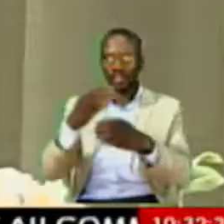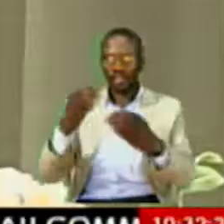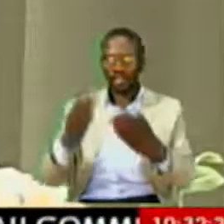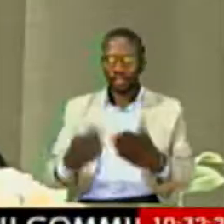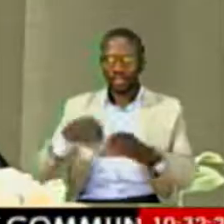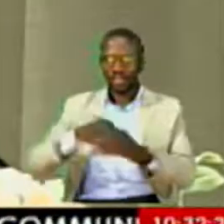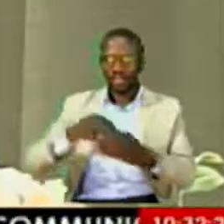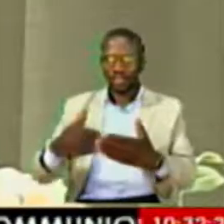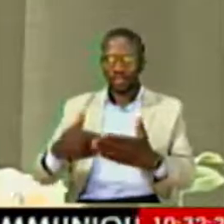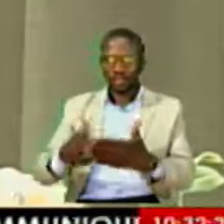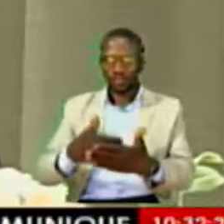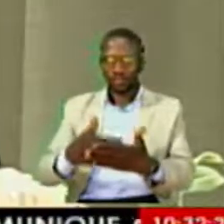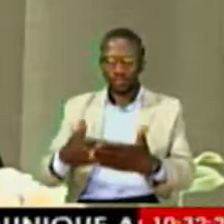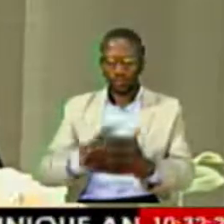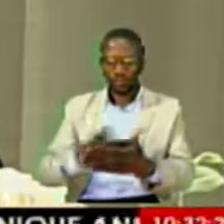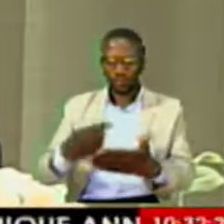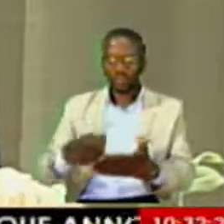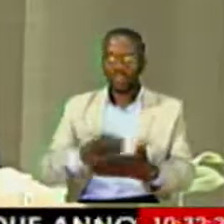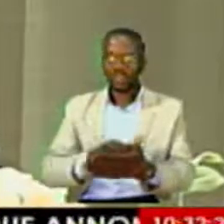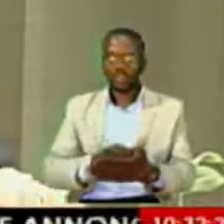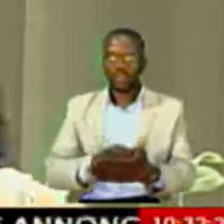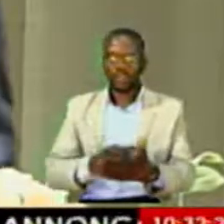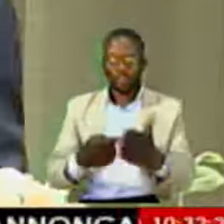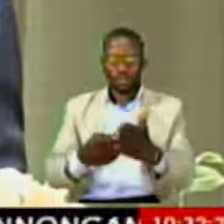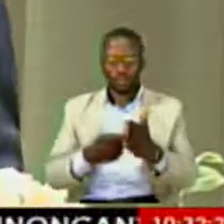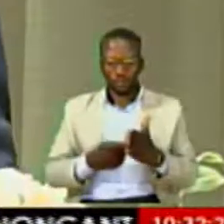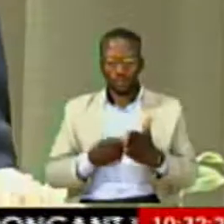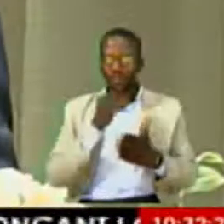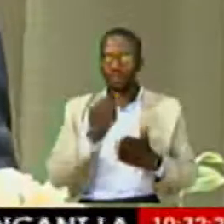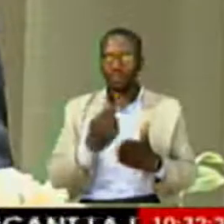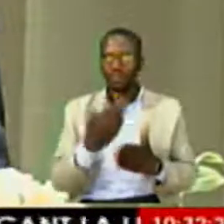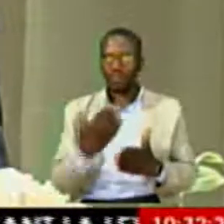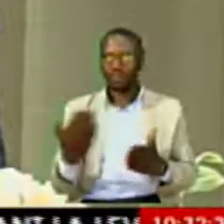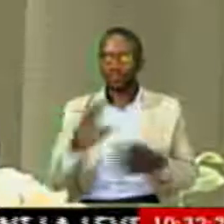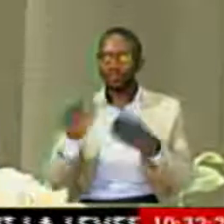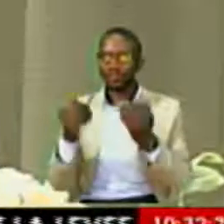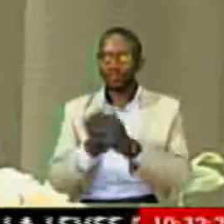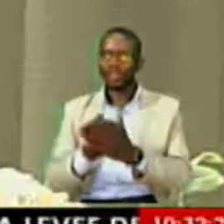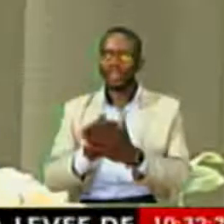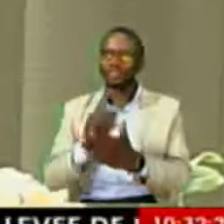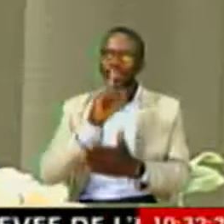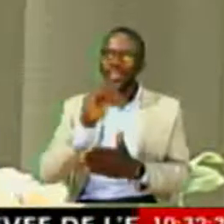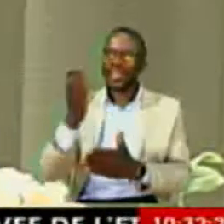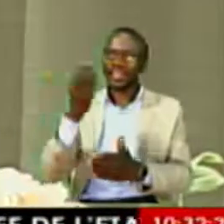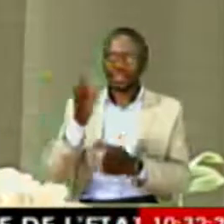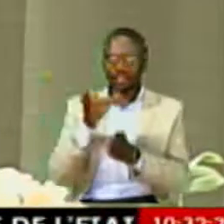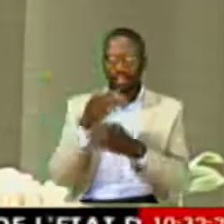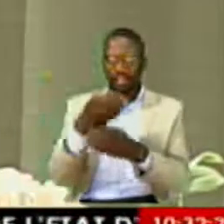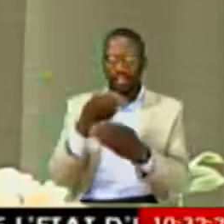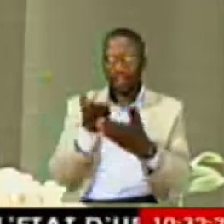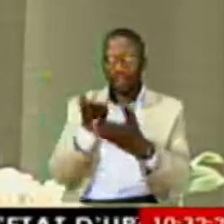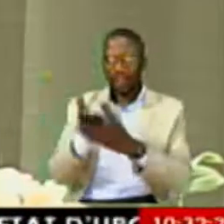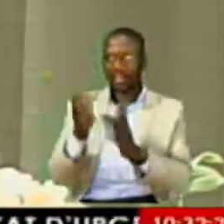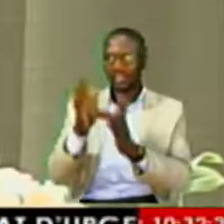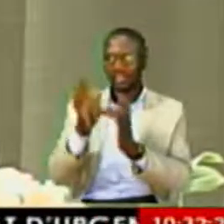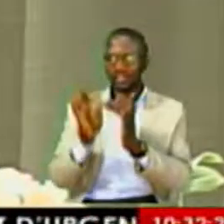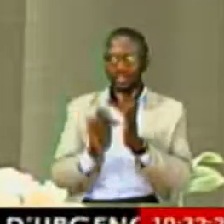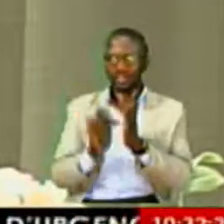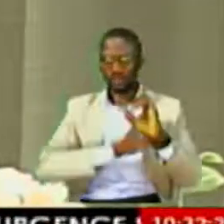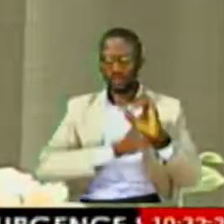But in the New Testament. On nous dit que Jésus. They say Jesus. Toutes choses ont été créées. Everything. Par Jésus. Were created by Jesus.